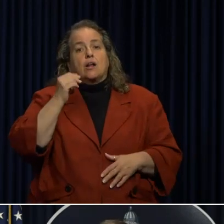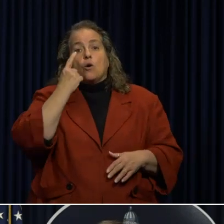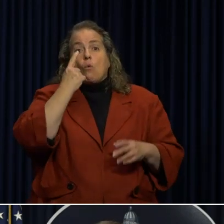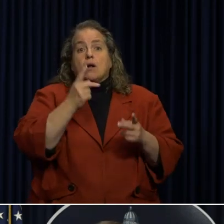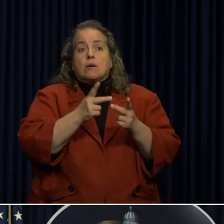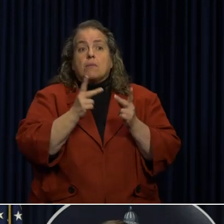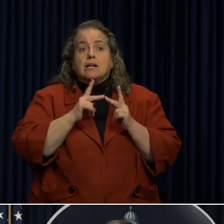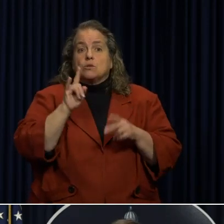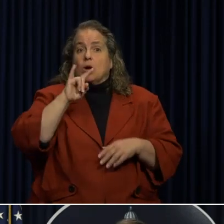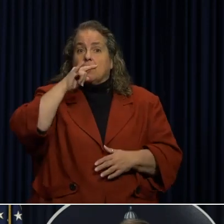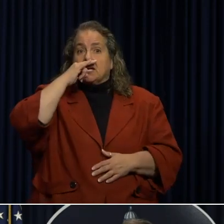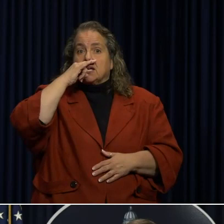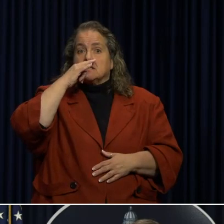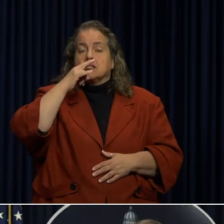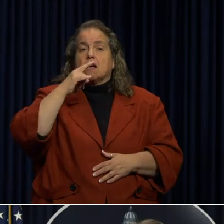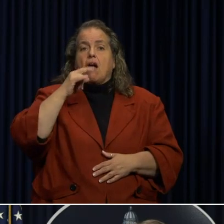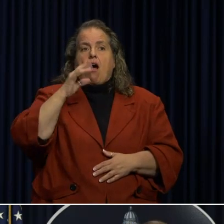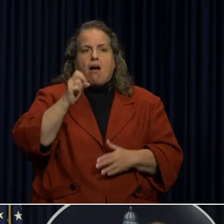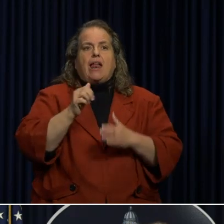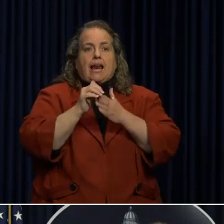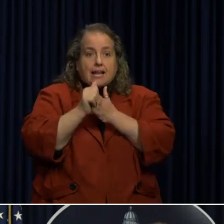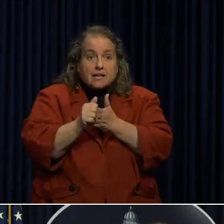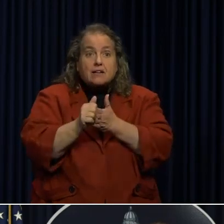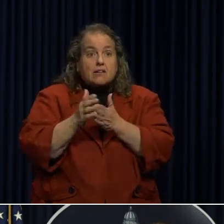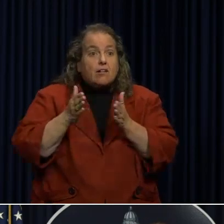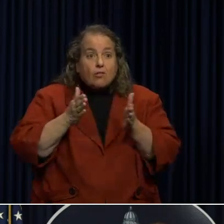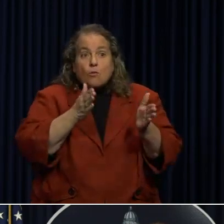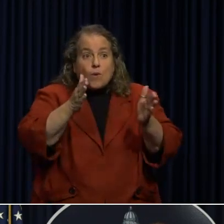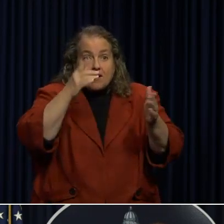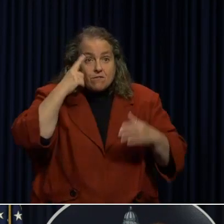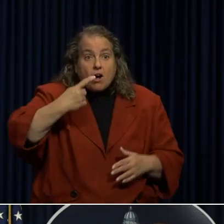place where our kids are absolutely leading the way.